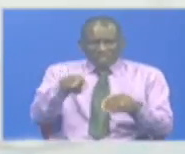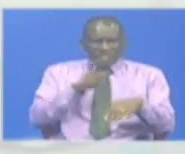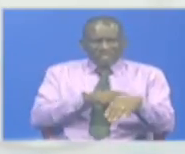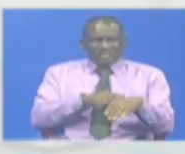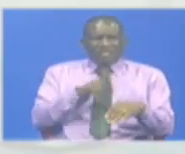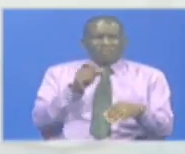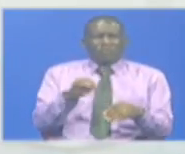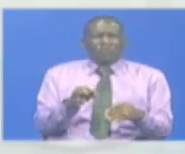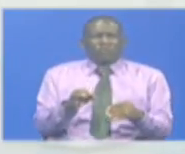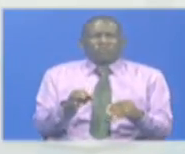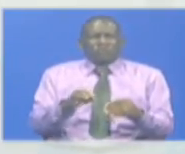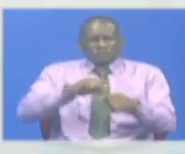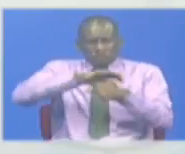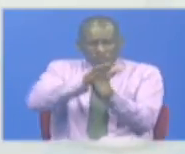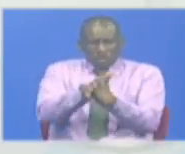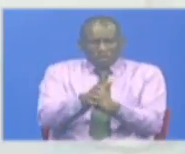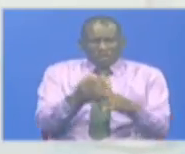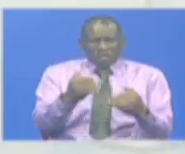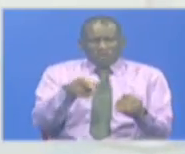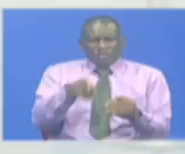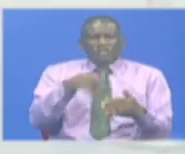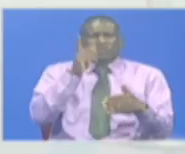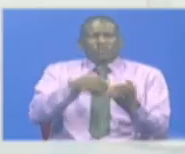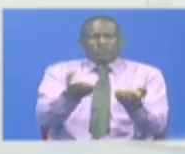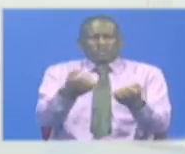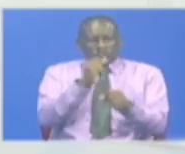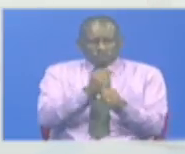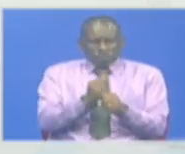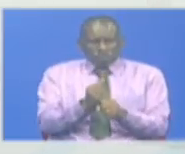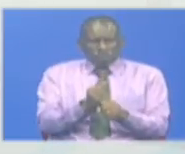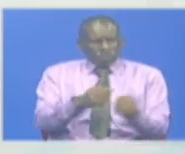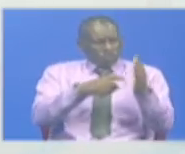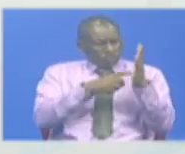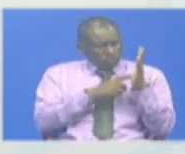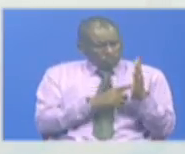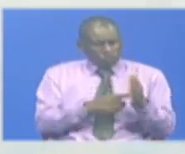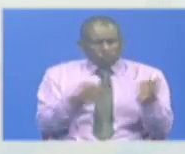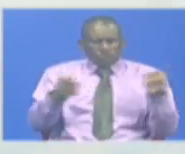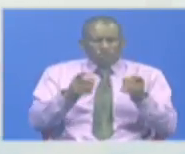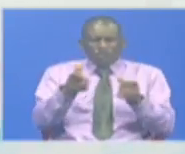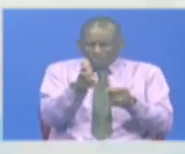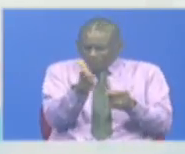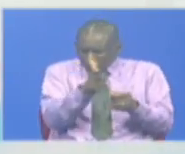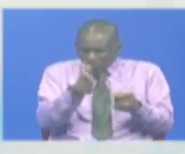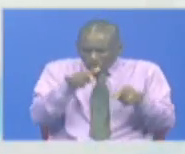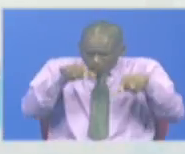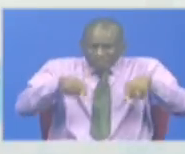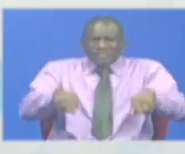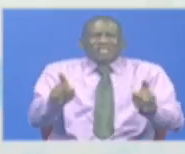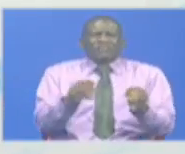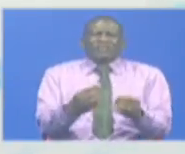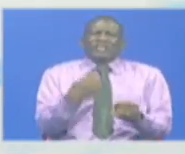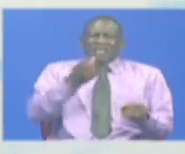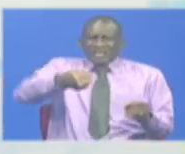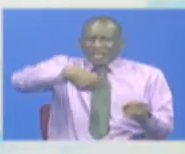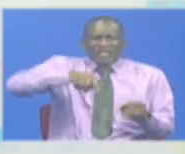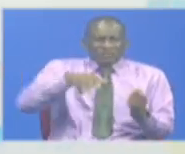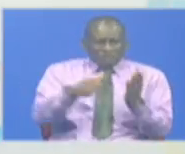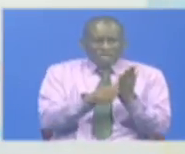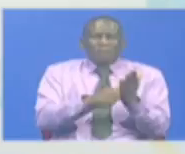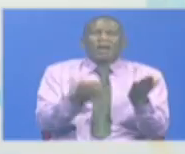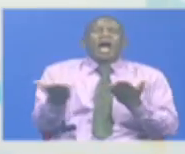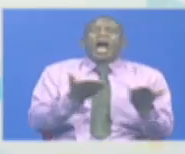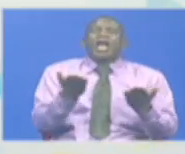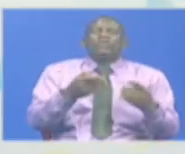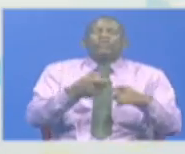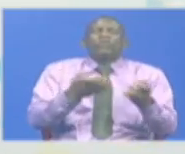global pandemic. Here's all you need to do. Capture a short video clip of yourself. Tell us who you are and where you're from,